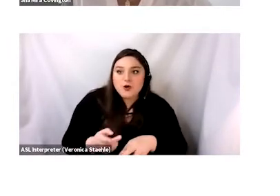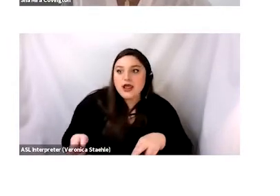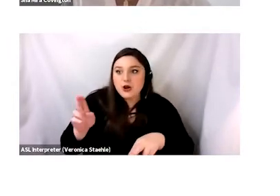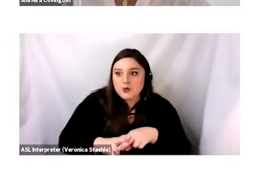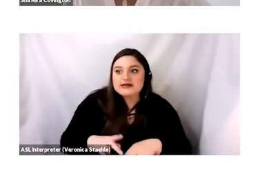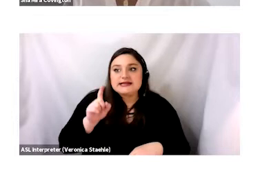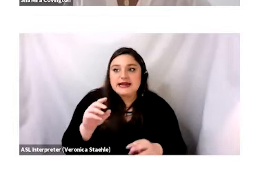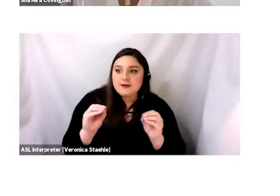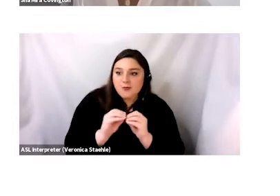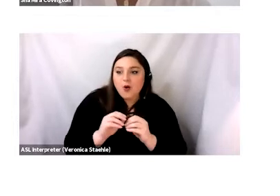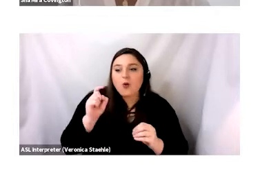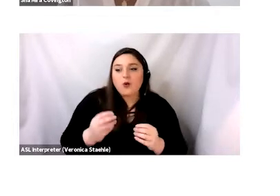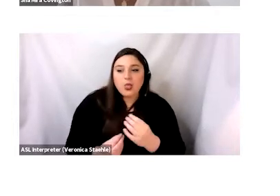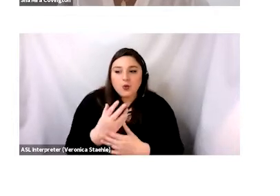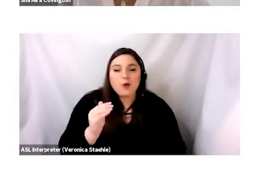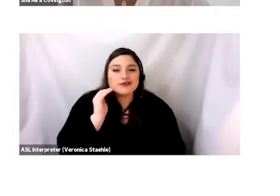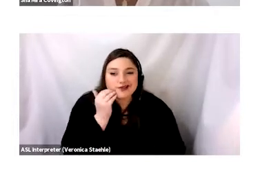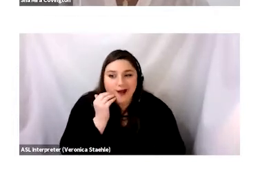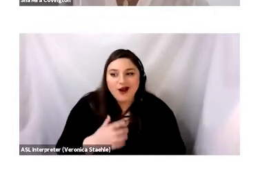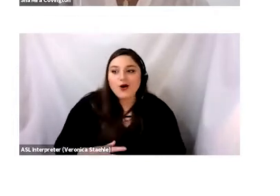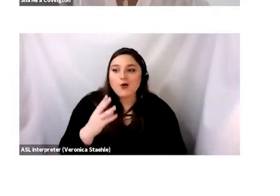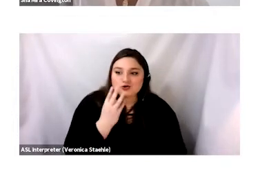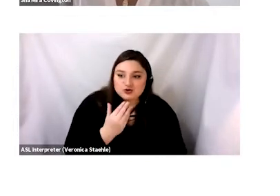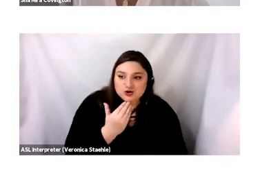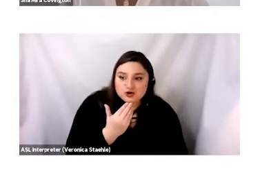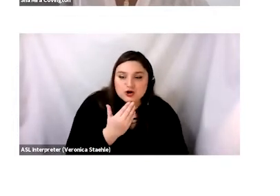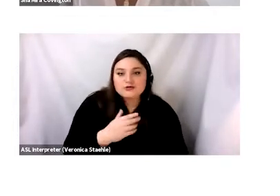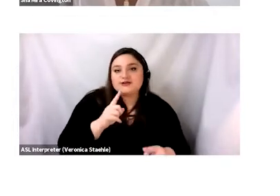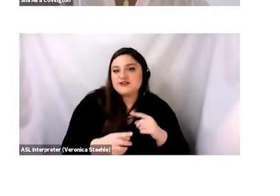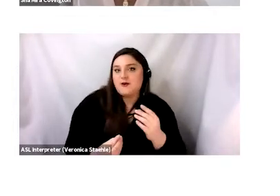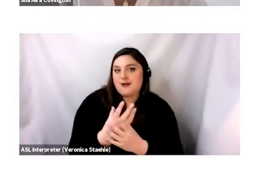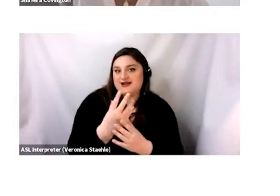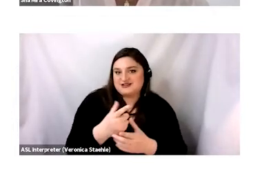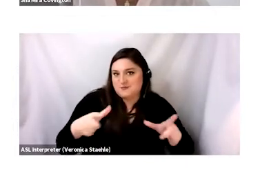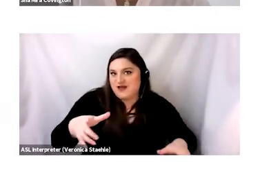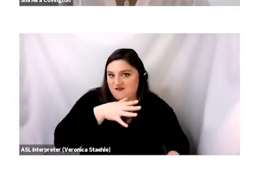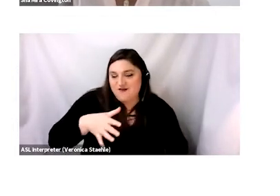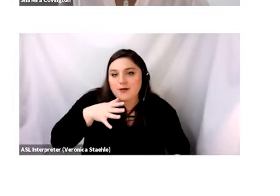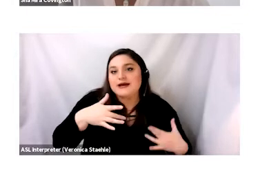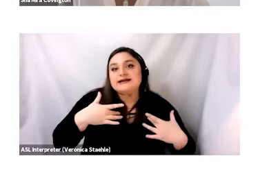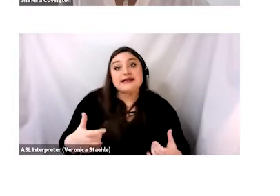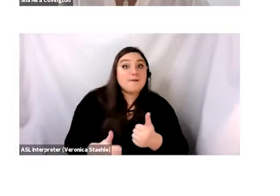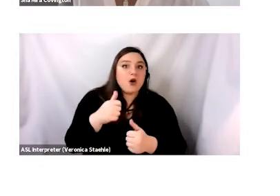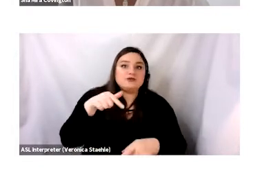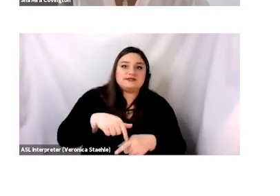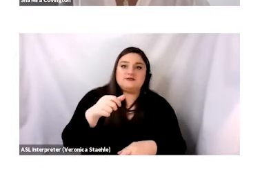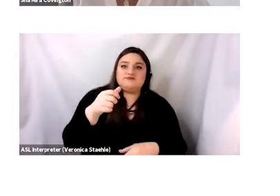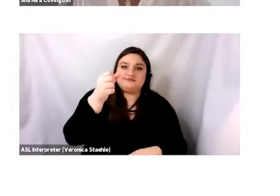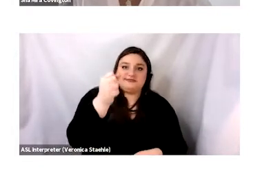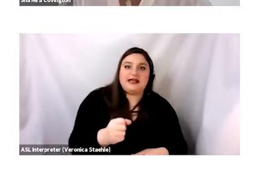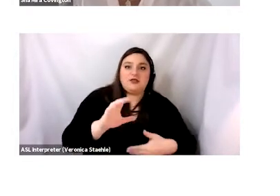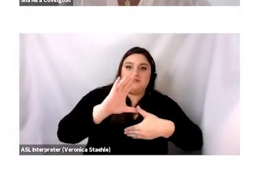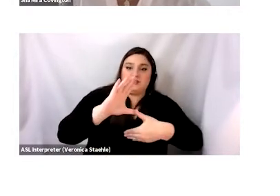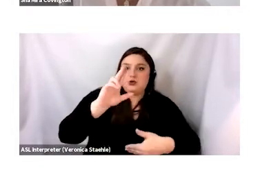cotton plantations in all of the aforementioned colonies, but particularly in the southern US. The slave trade from Africa to